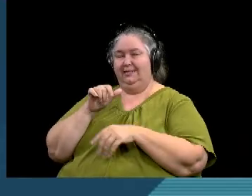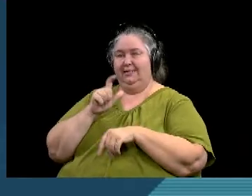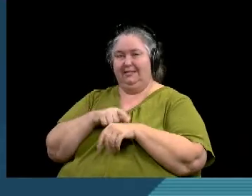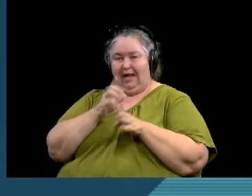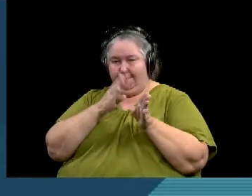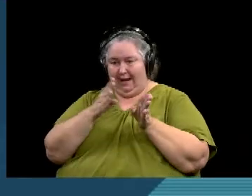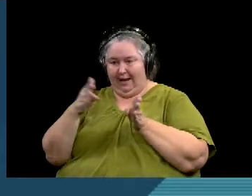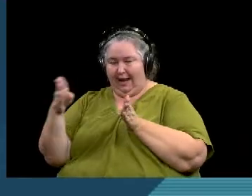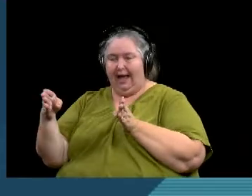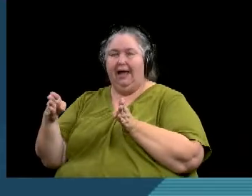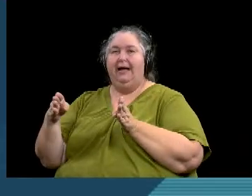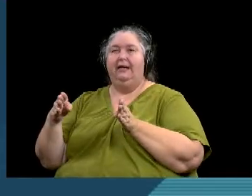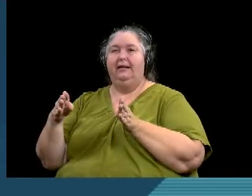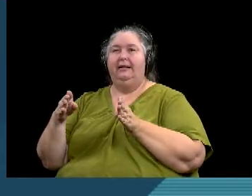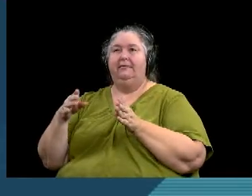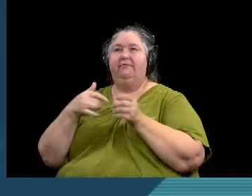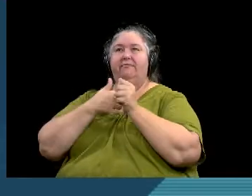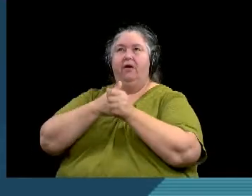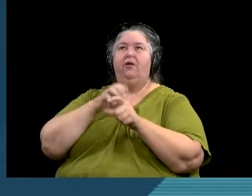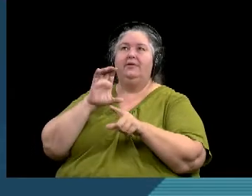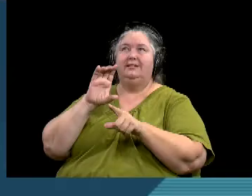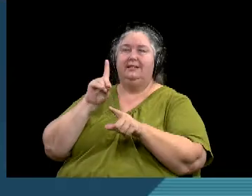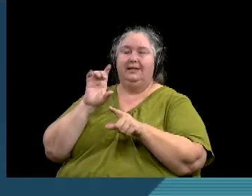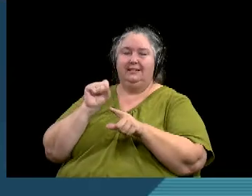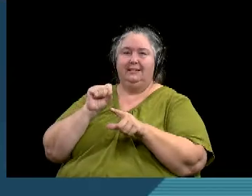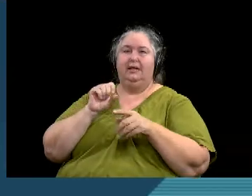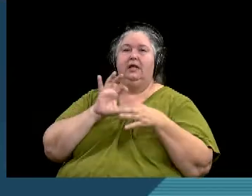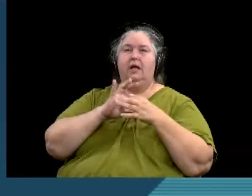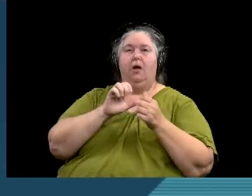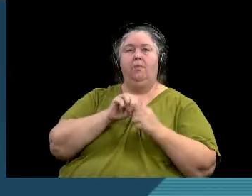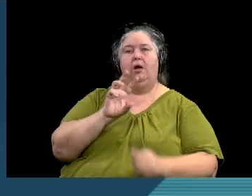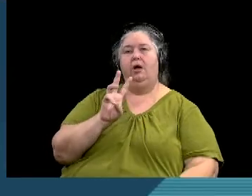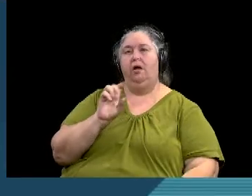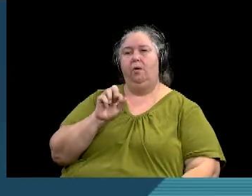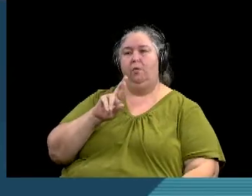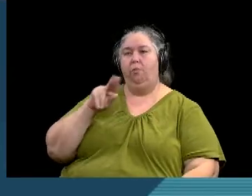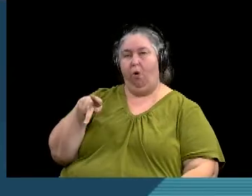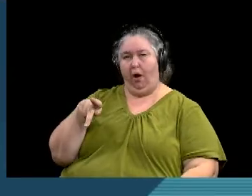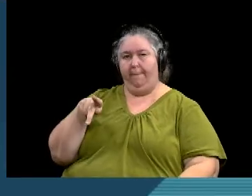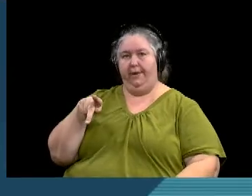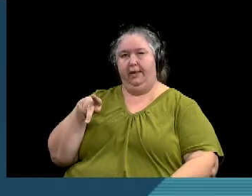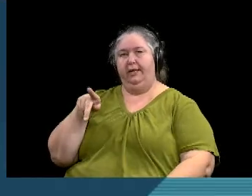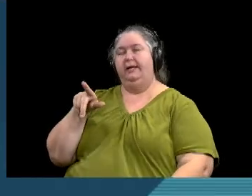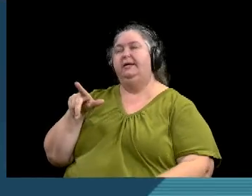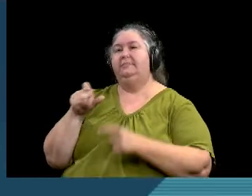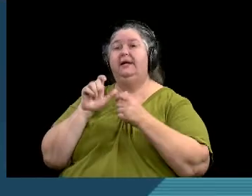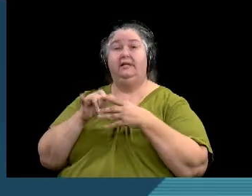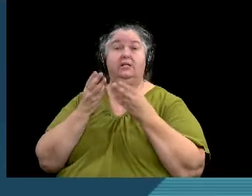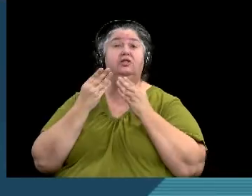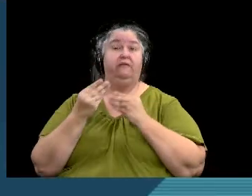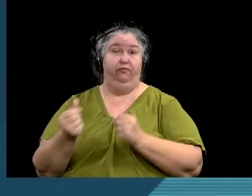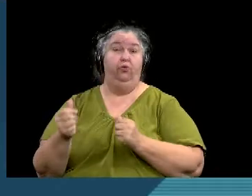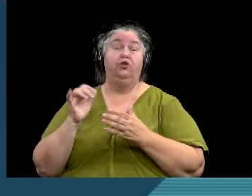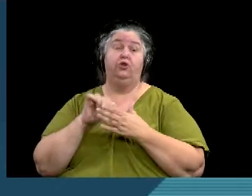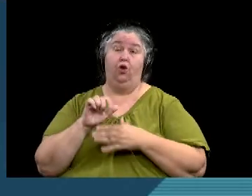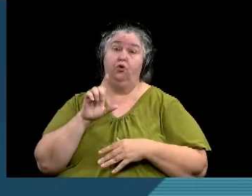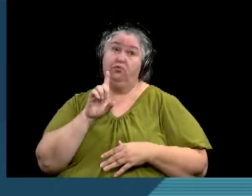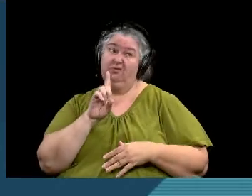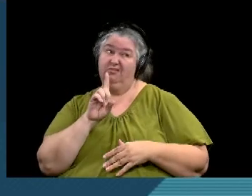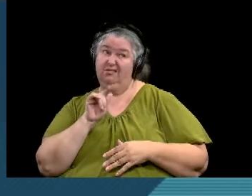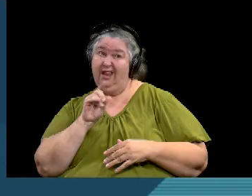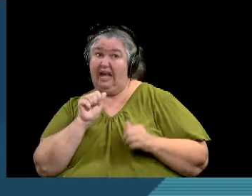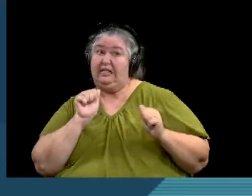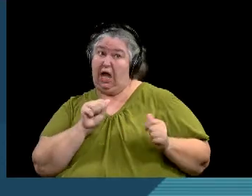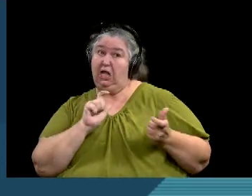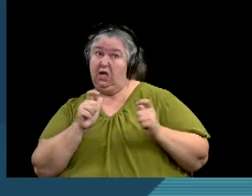and DSHS. And this is a very fluid situation, so these dates can definitely change. As you can see, we have been in what we call